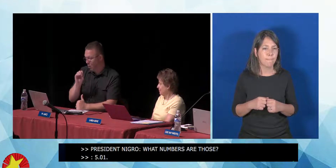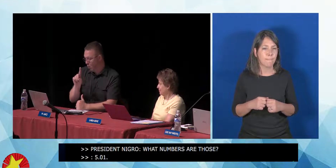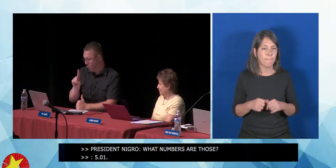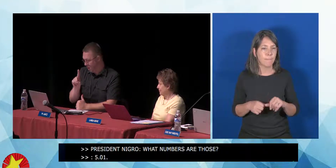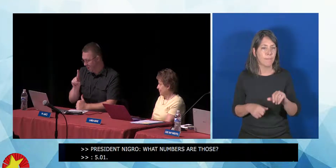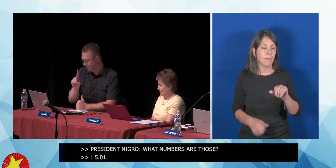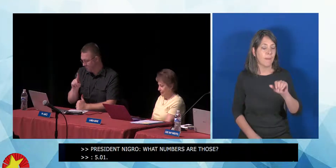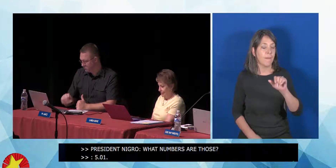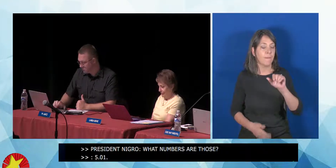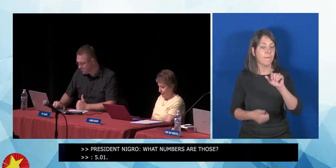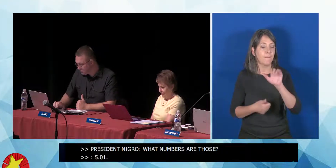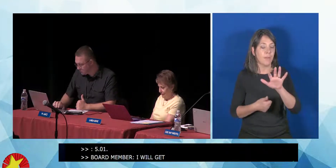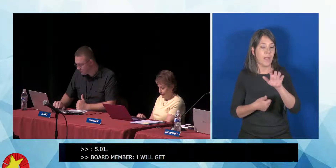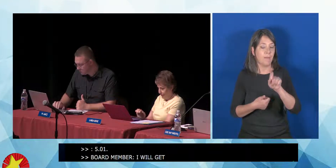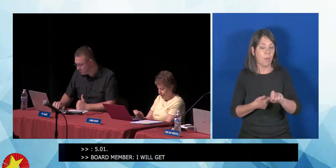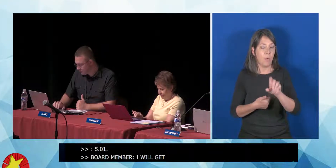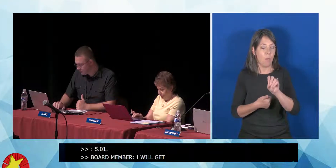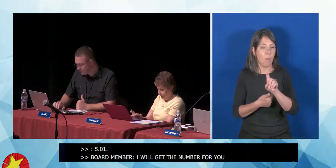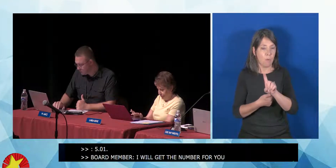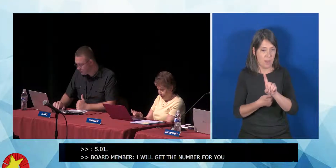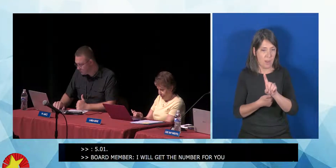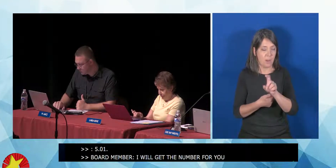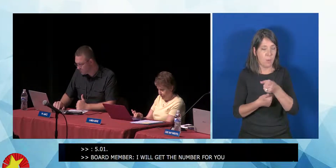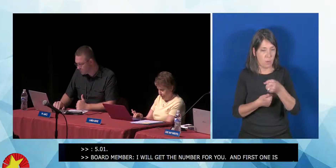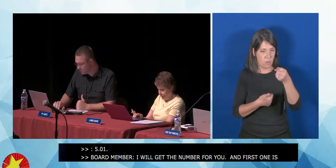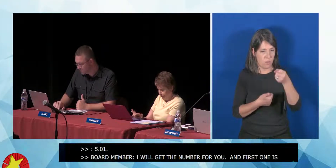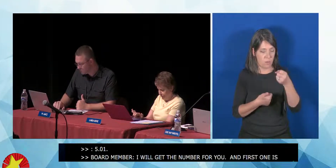For the first one, 5.01,